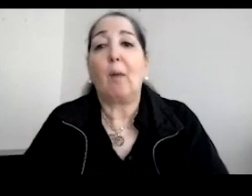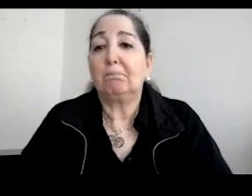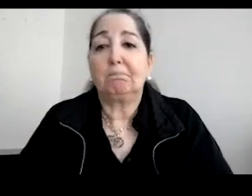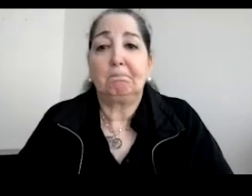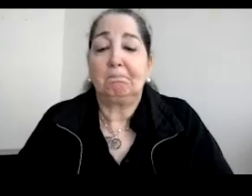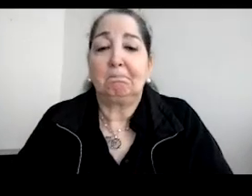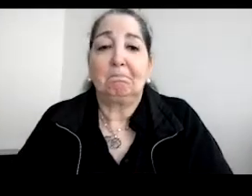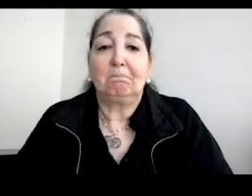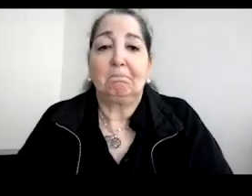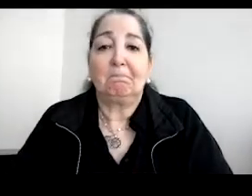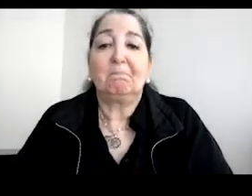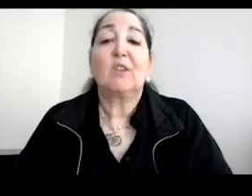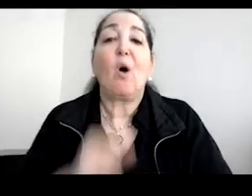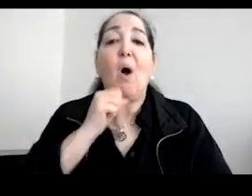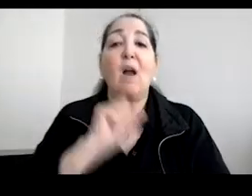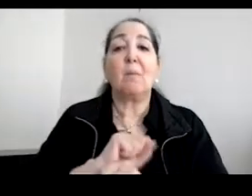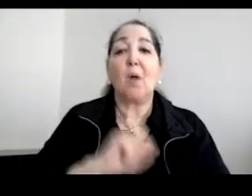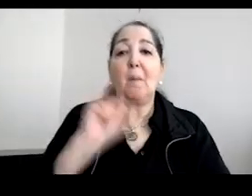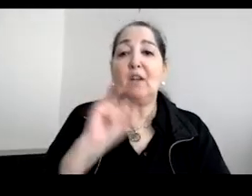so that unemployment insurance system